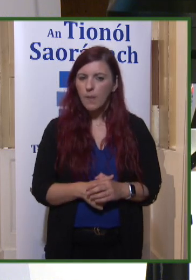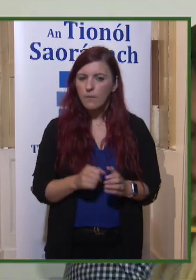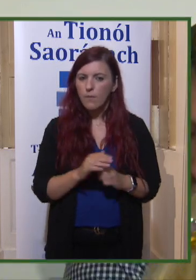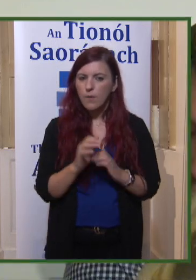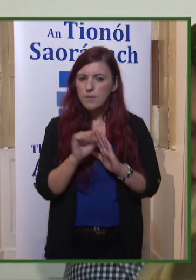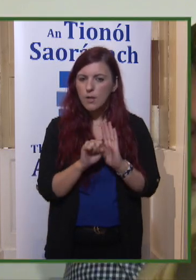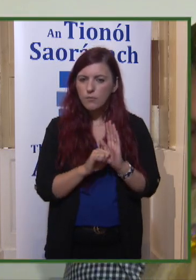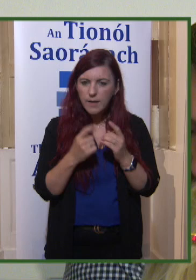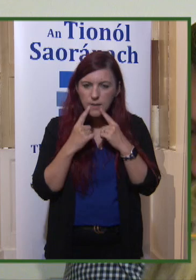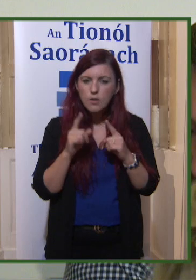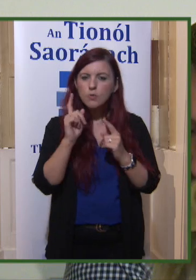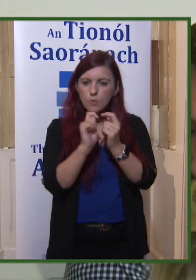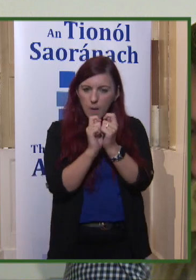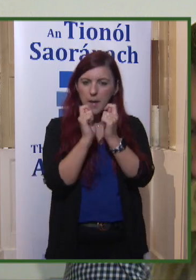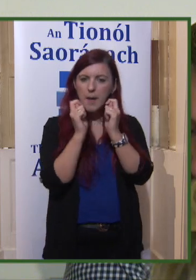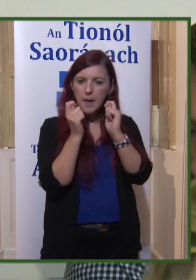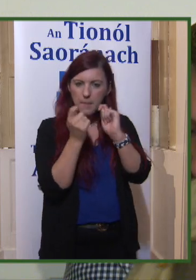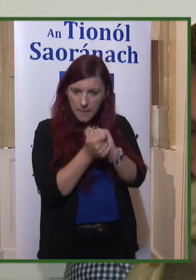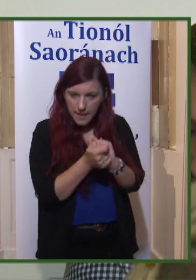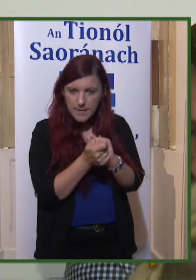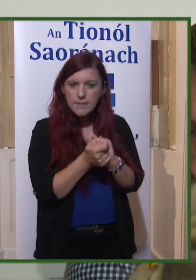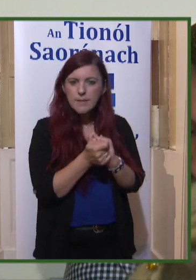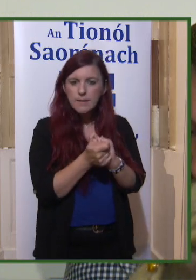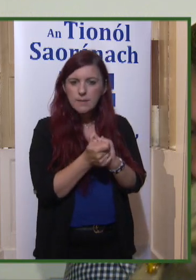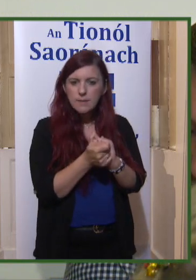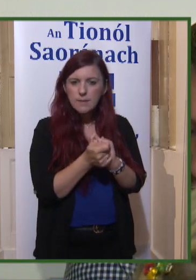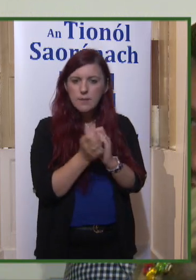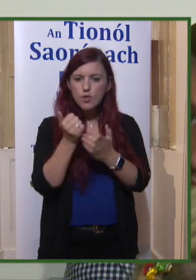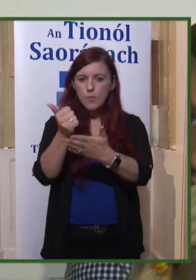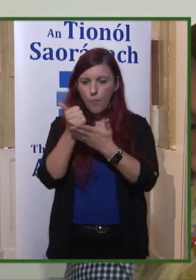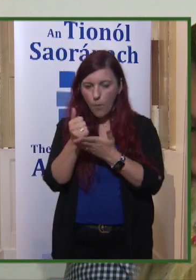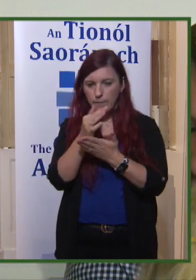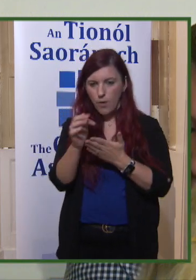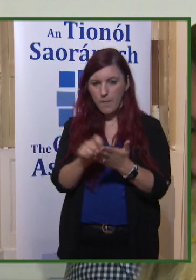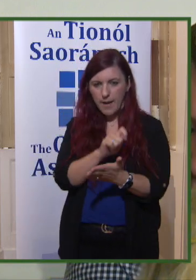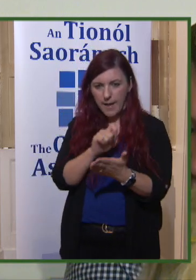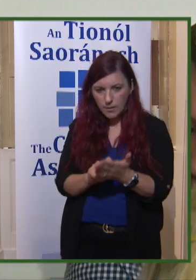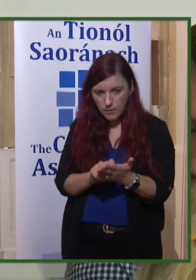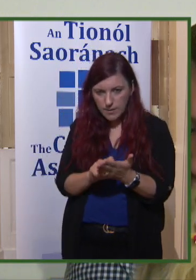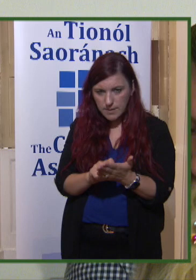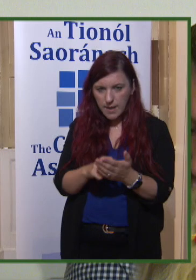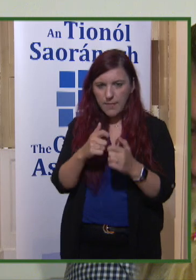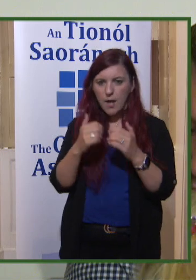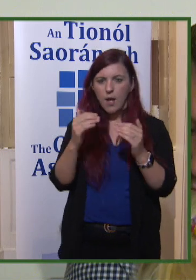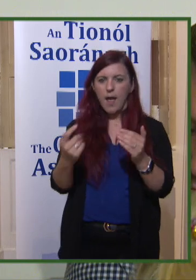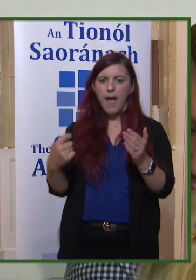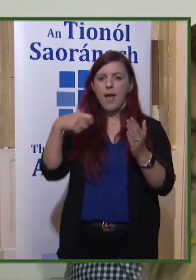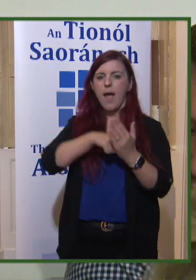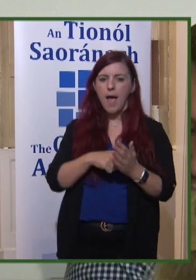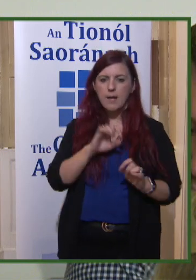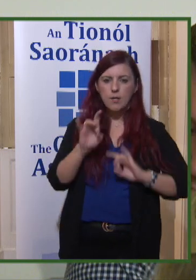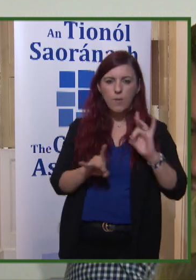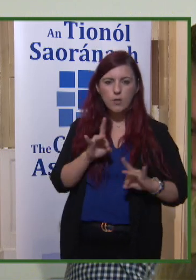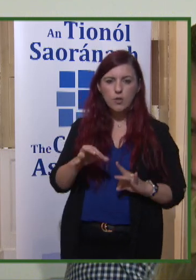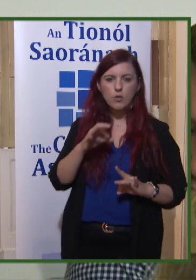So to amend this, to say the support from the electorate, and then moving on from that to add a question to the